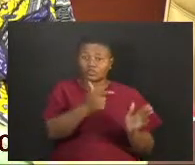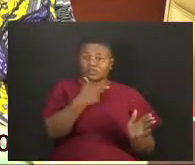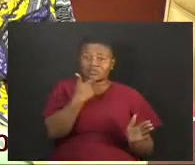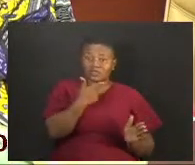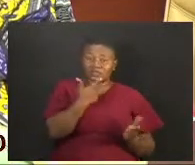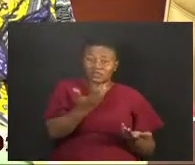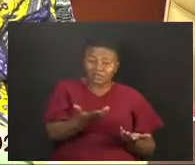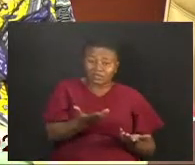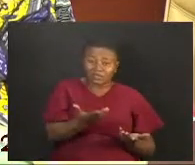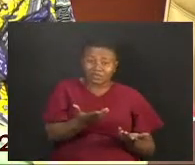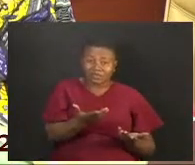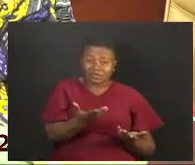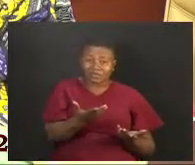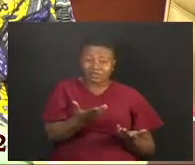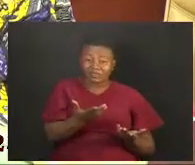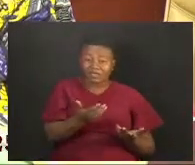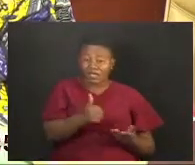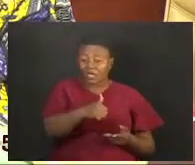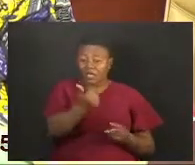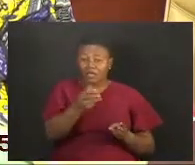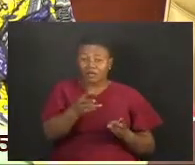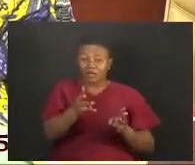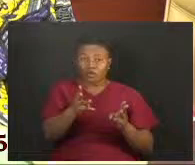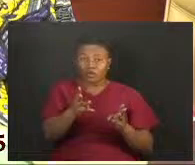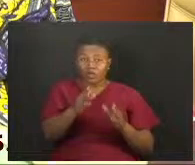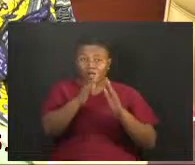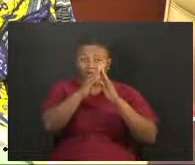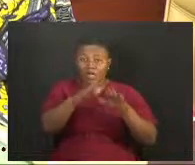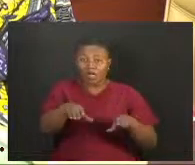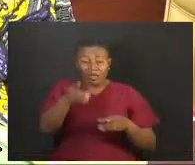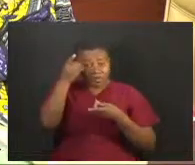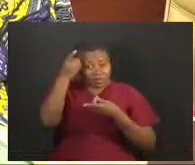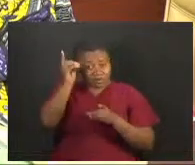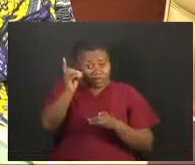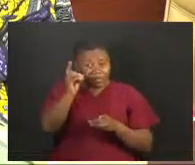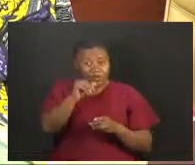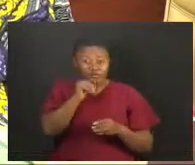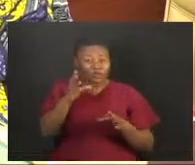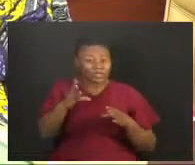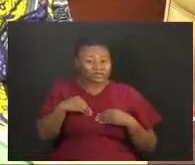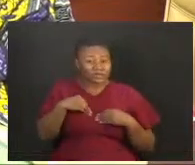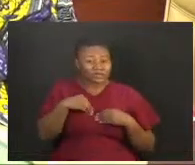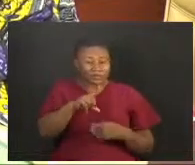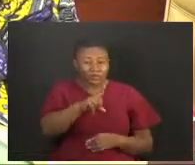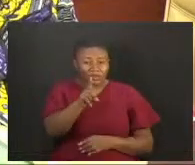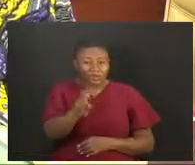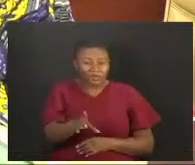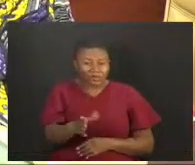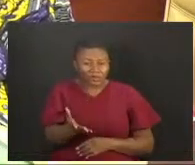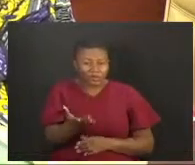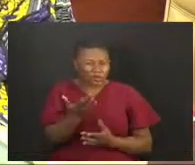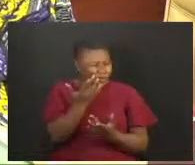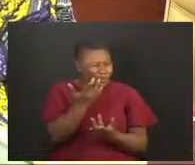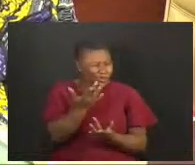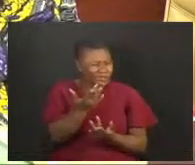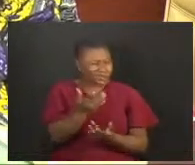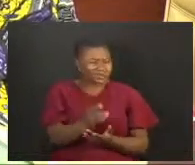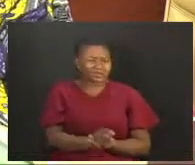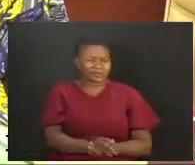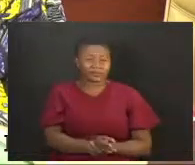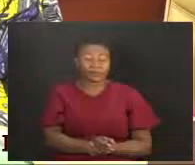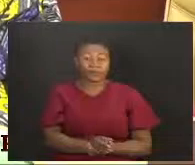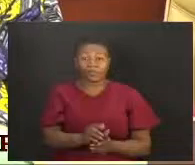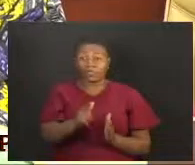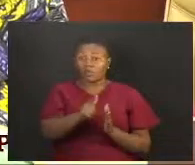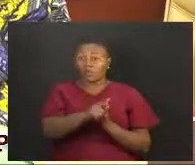the case that in reverse logic, the House may decide not to determine any form? What? No, wait. The